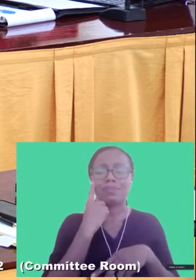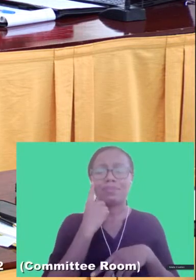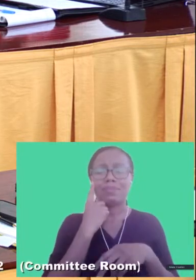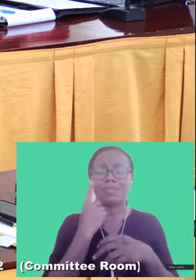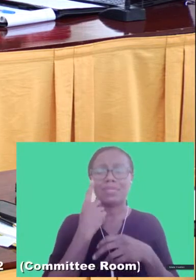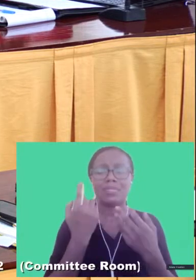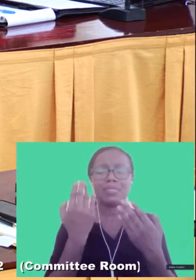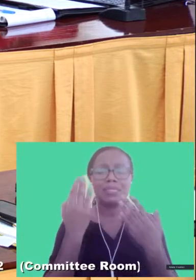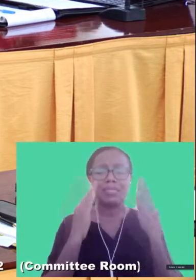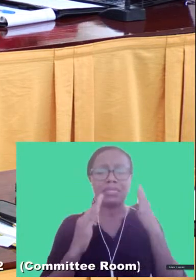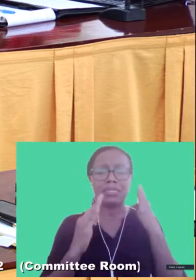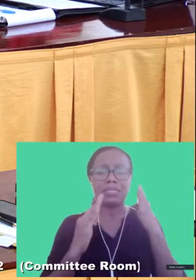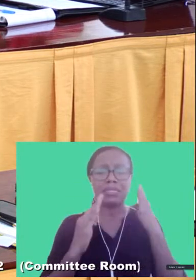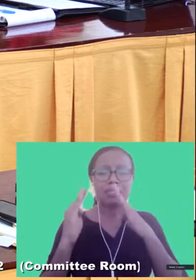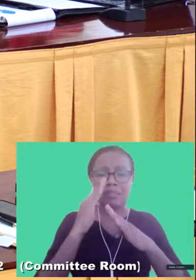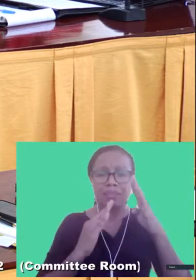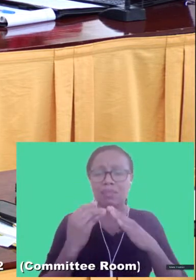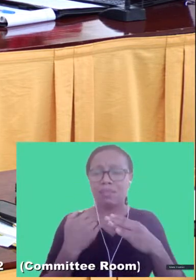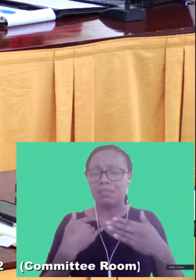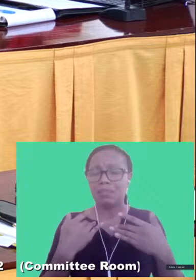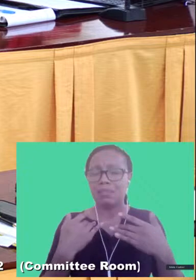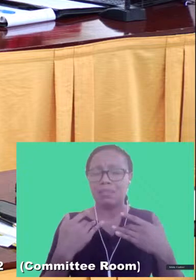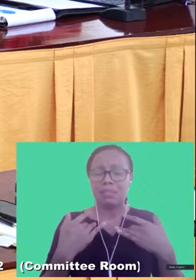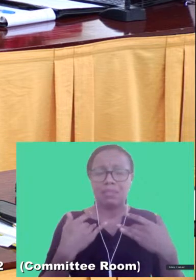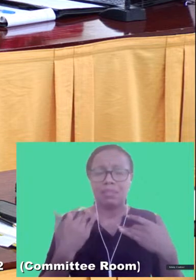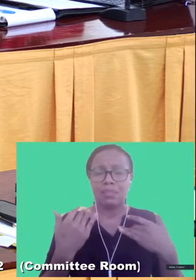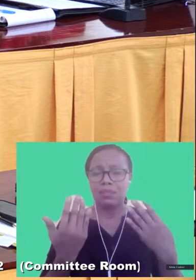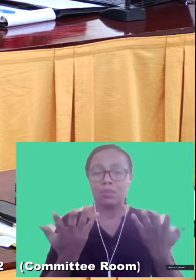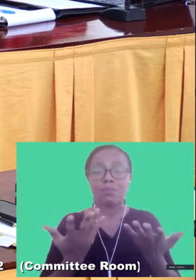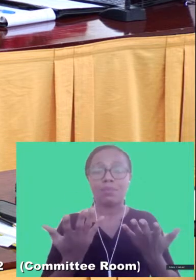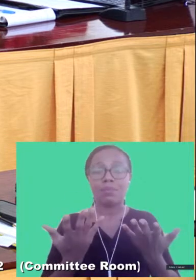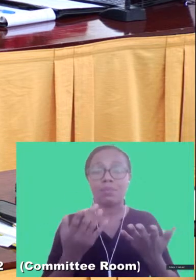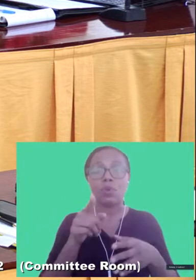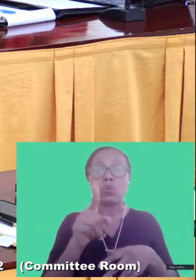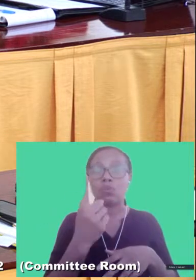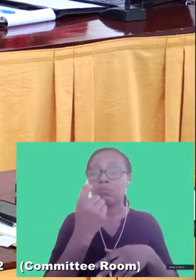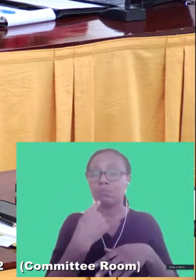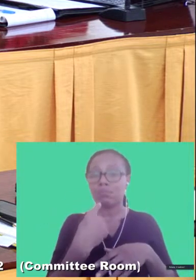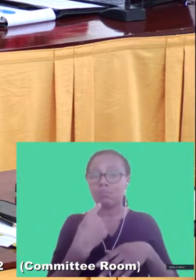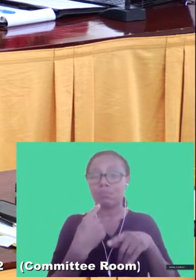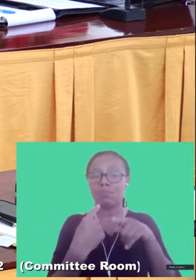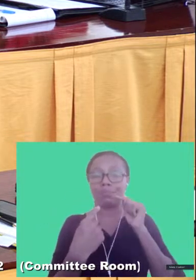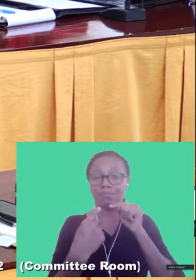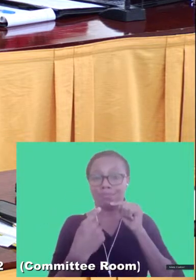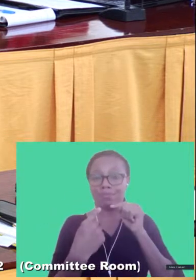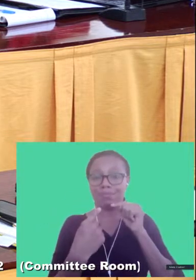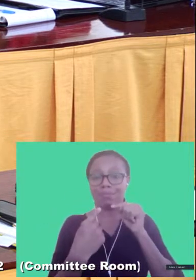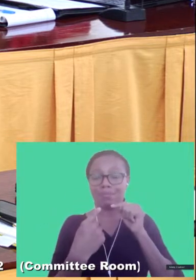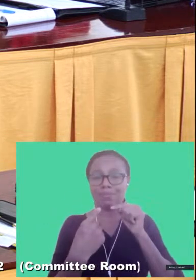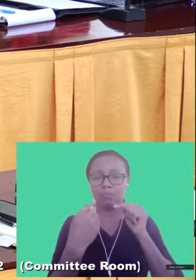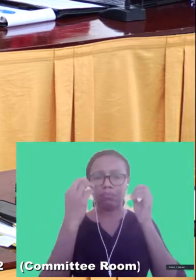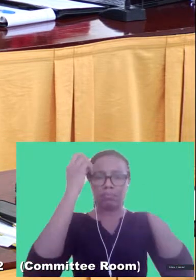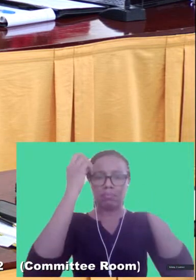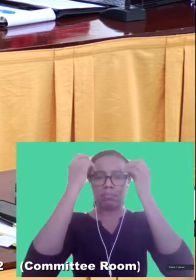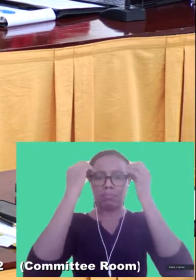world, there has to be a more effective way of reaching people,